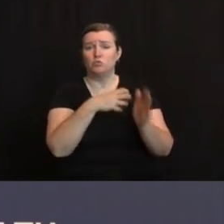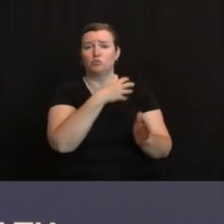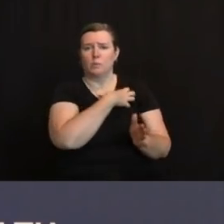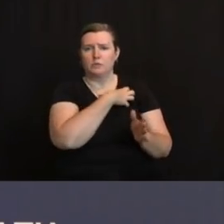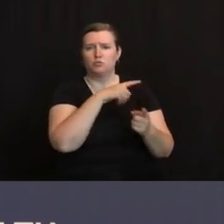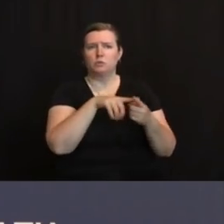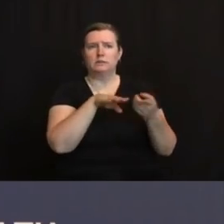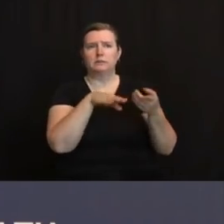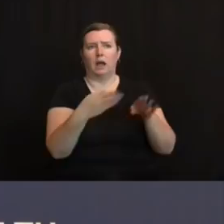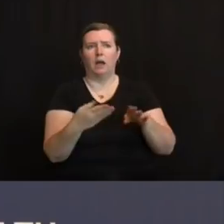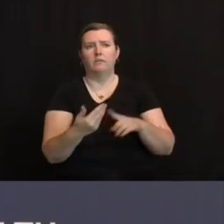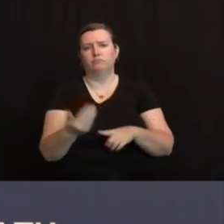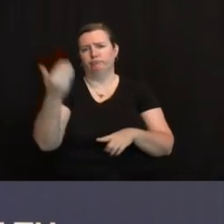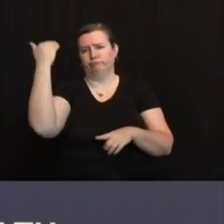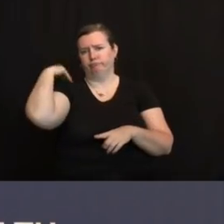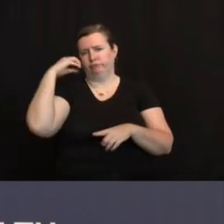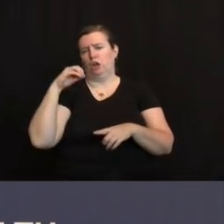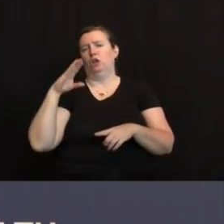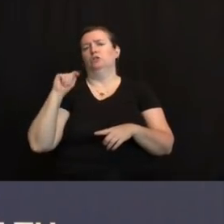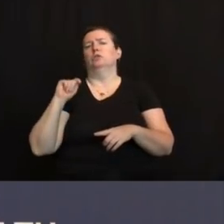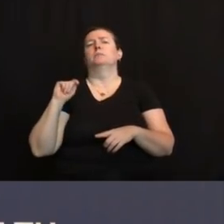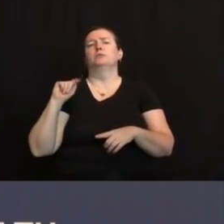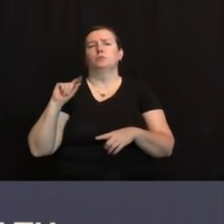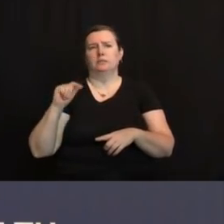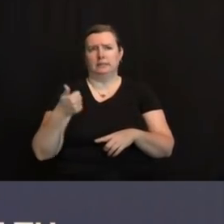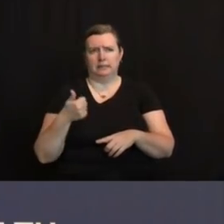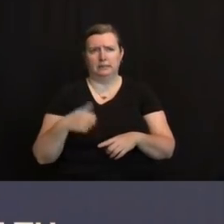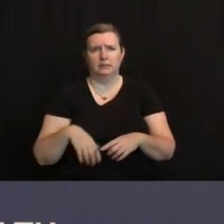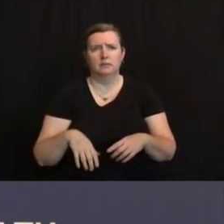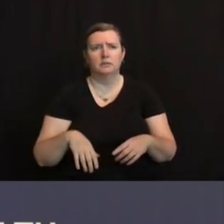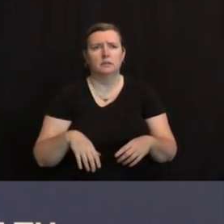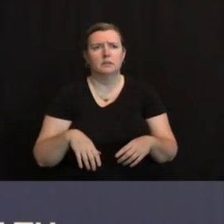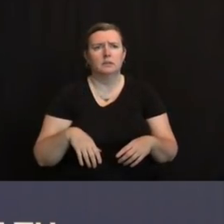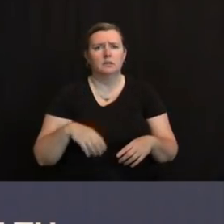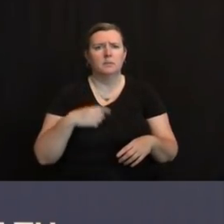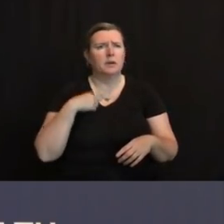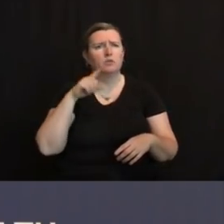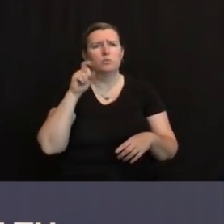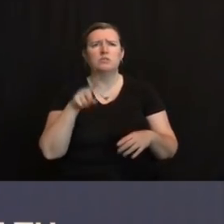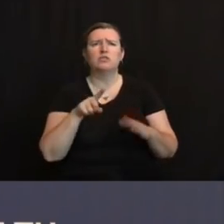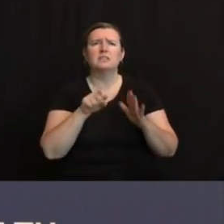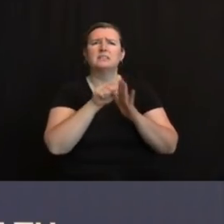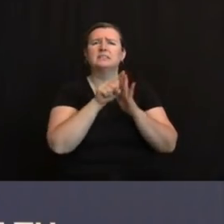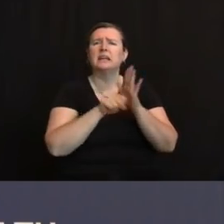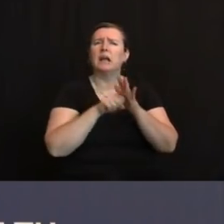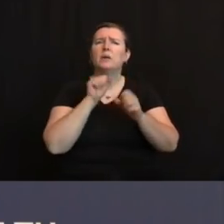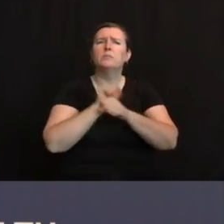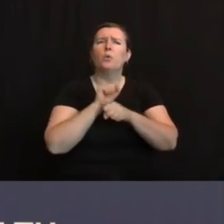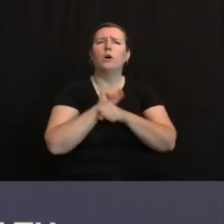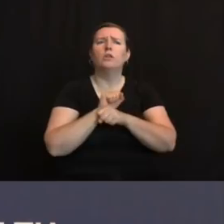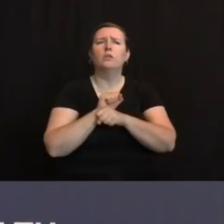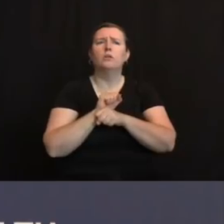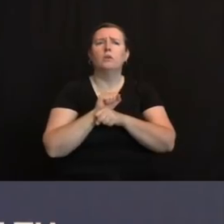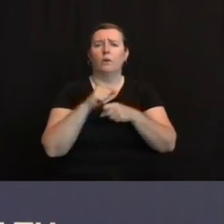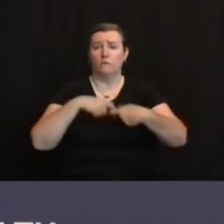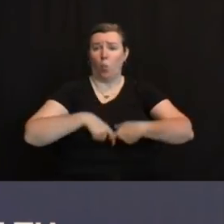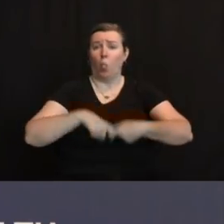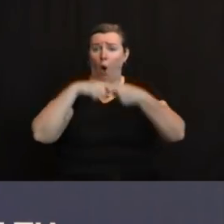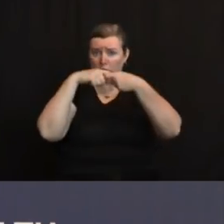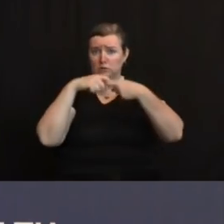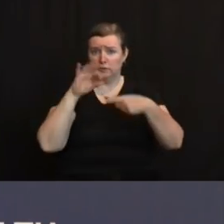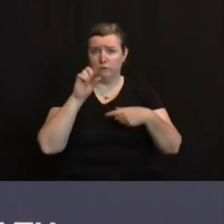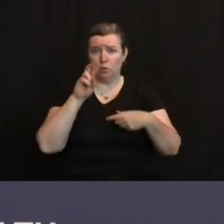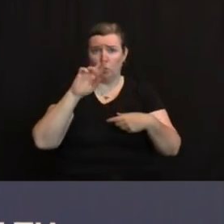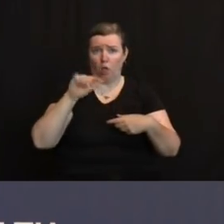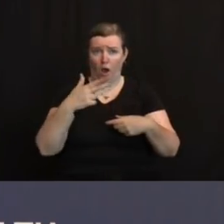question on state worker furloughs. Employees are being asked to take time off